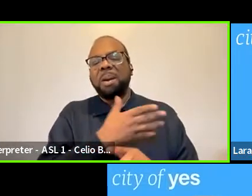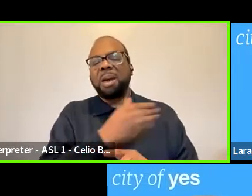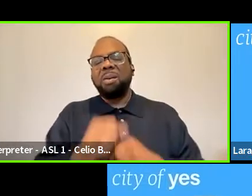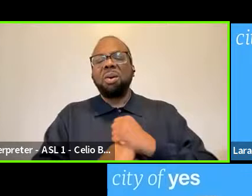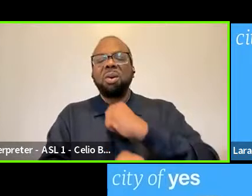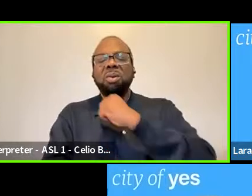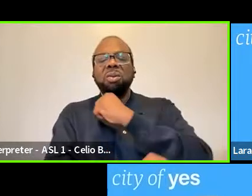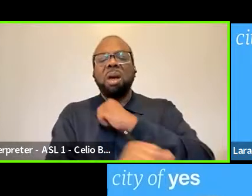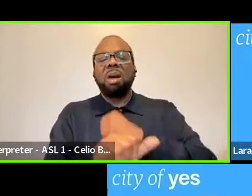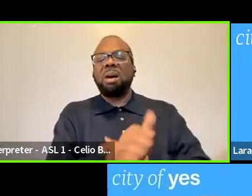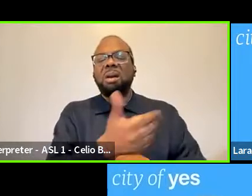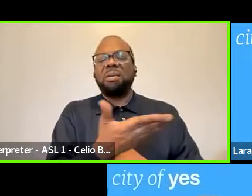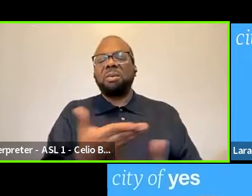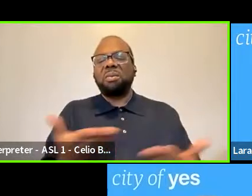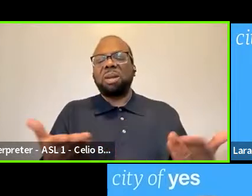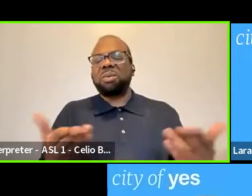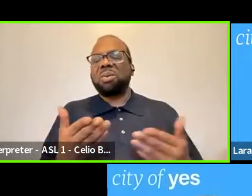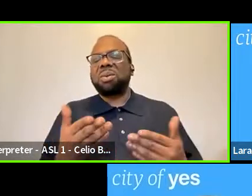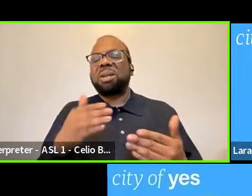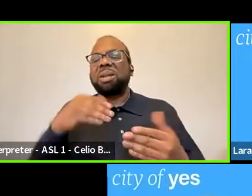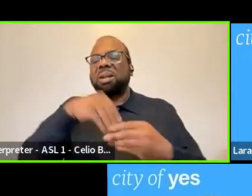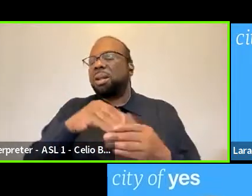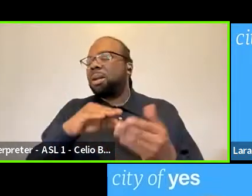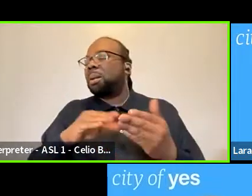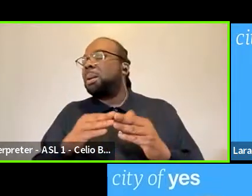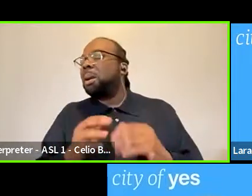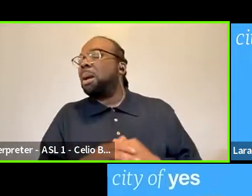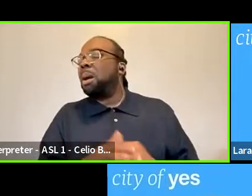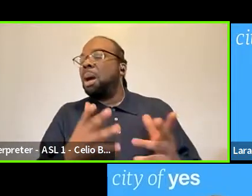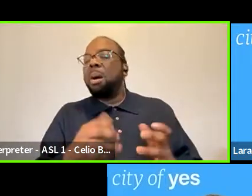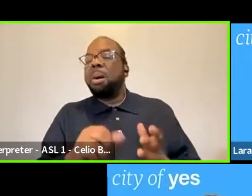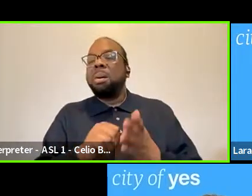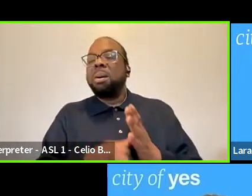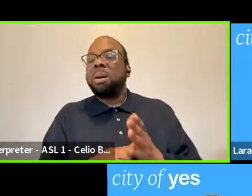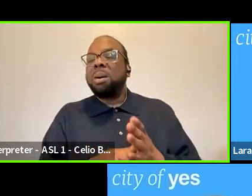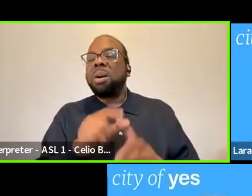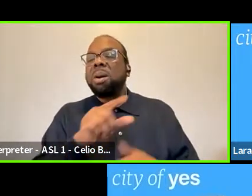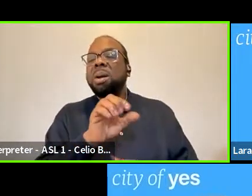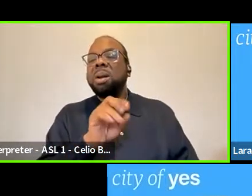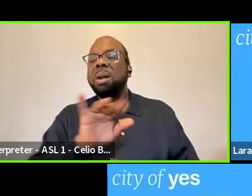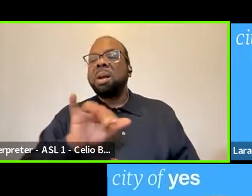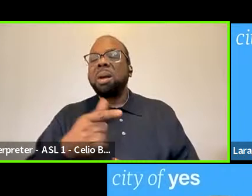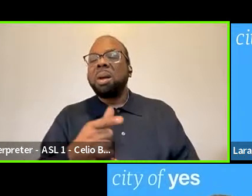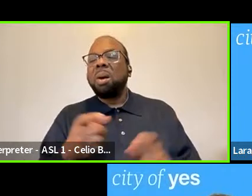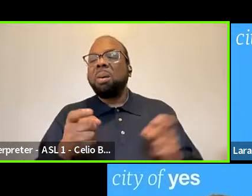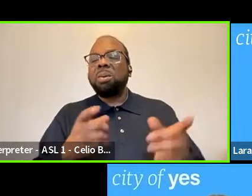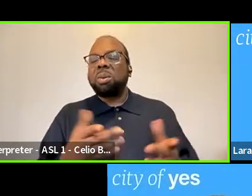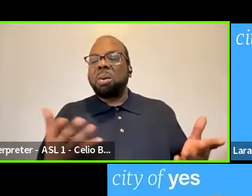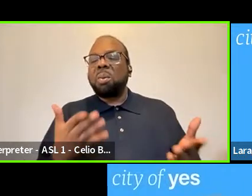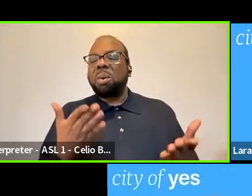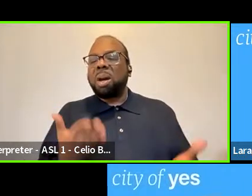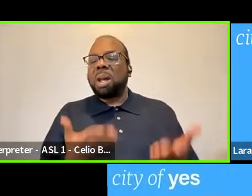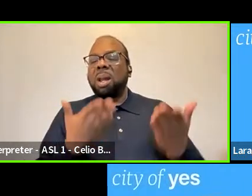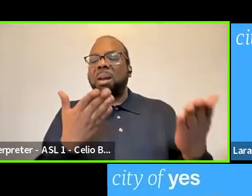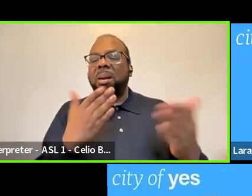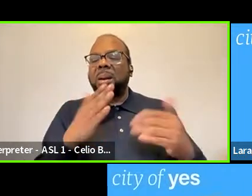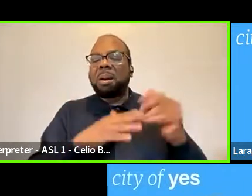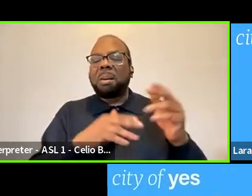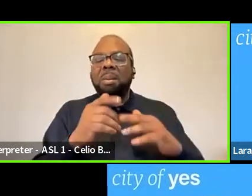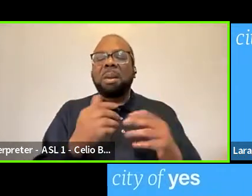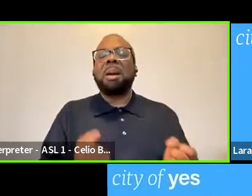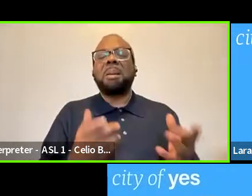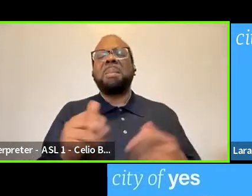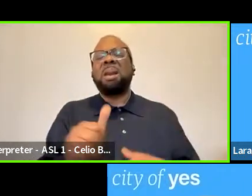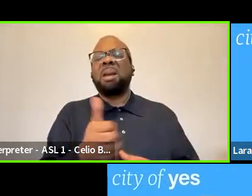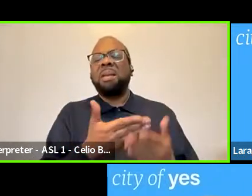in their communities. But again, I just want to emphasize that zoning only controls what is permitted to be built. So we obviously, many